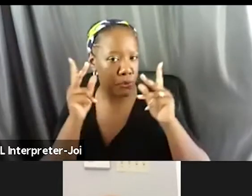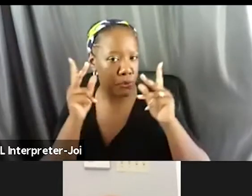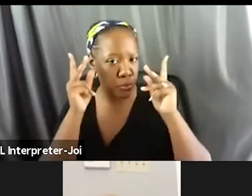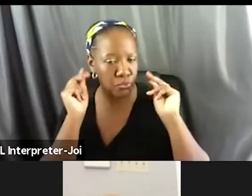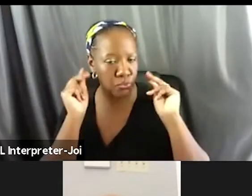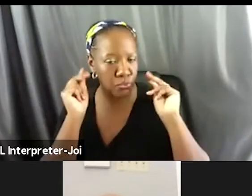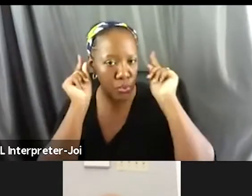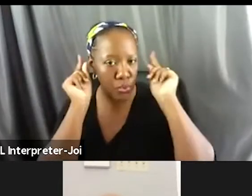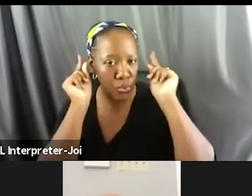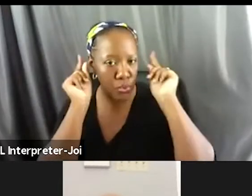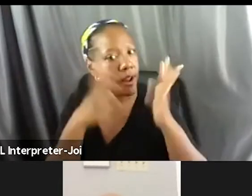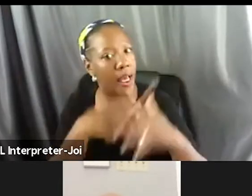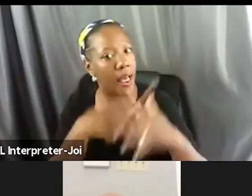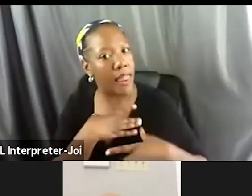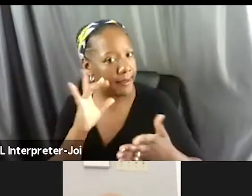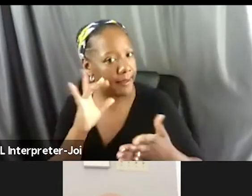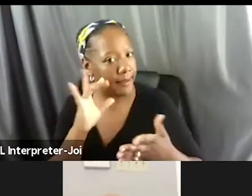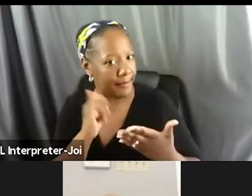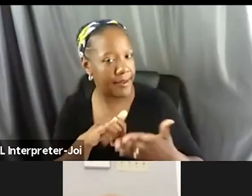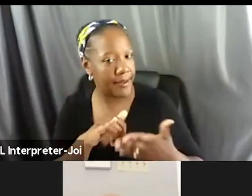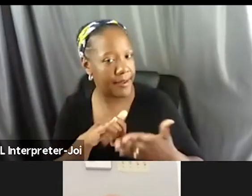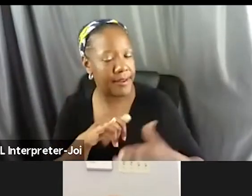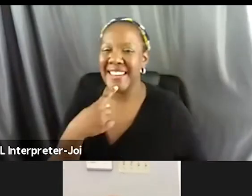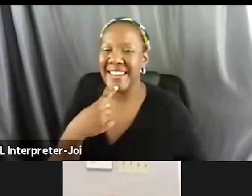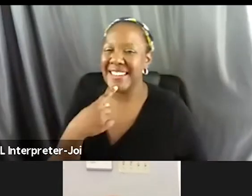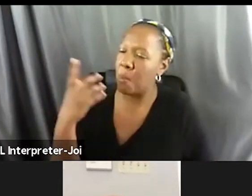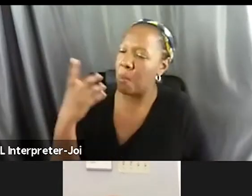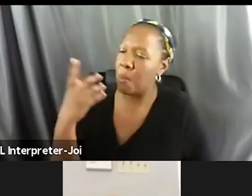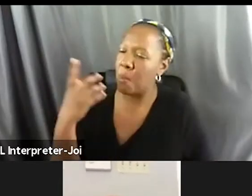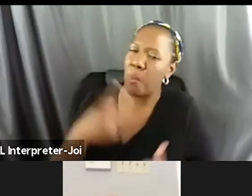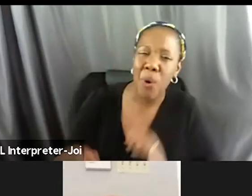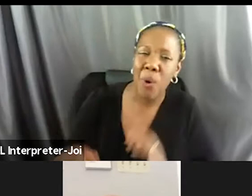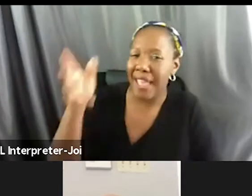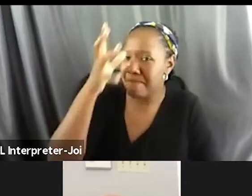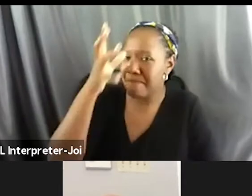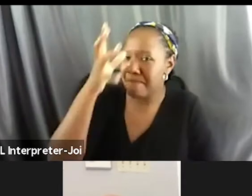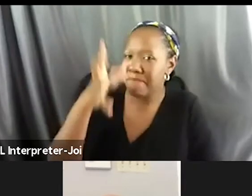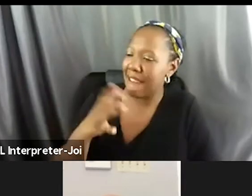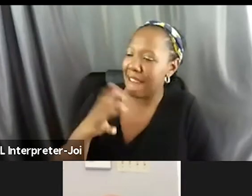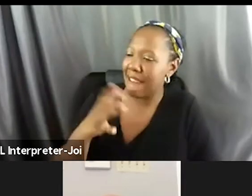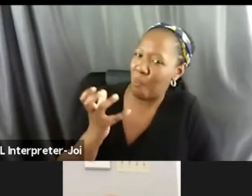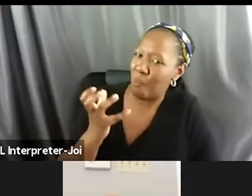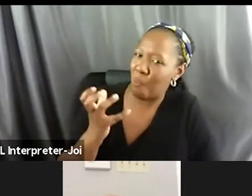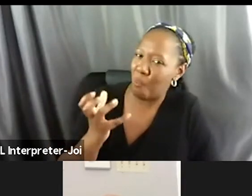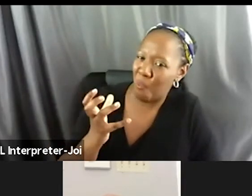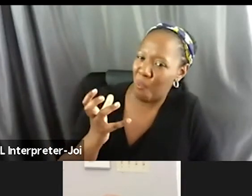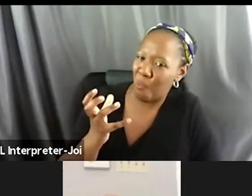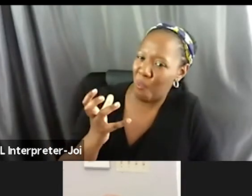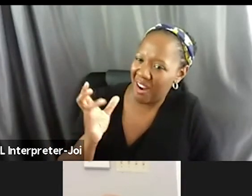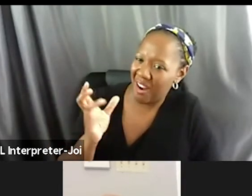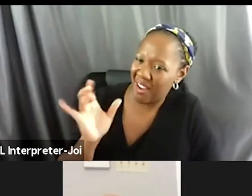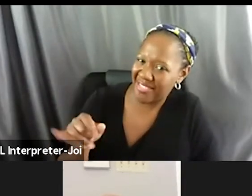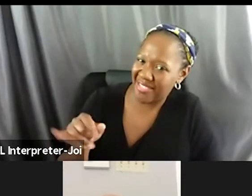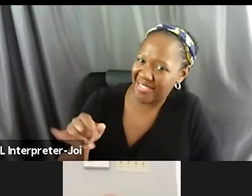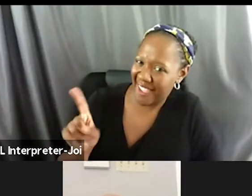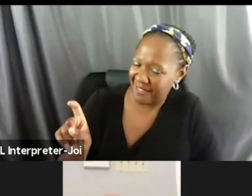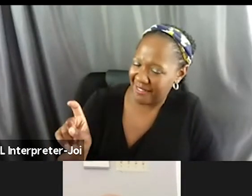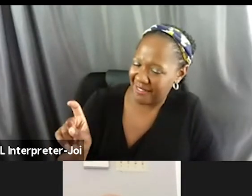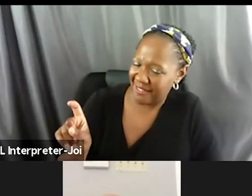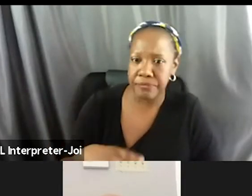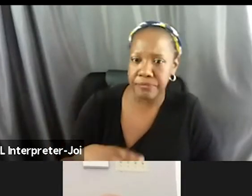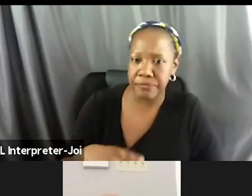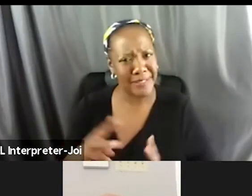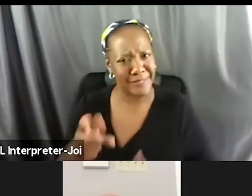it this way. And then he said, well, what man is going to want, So that was very interesting from a